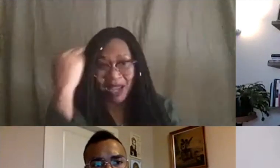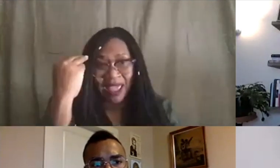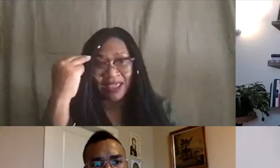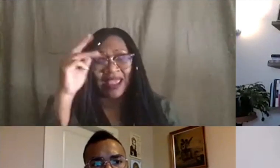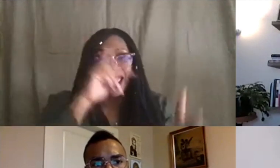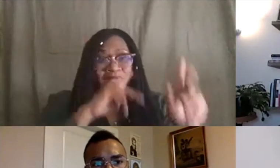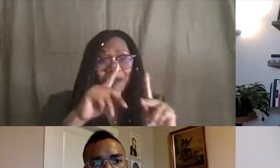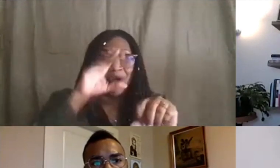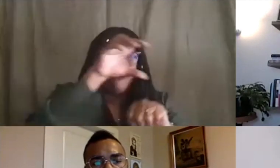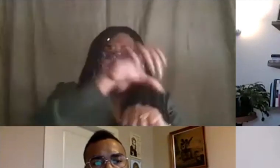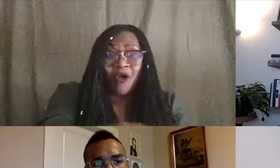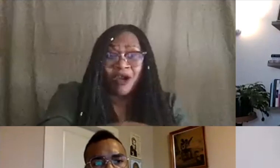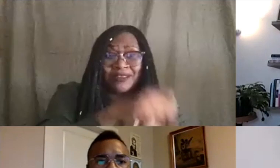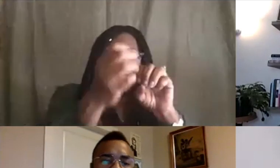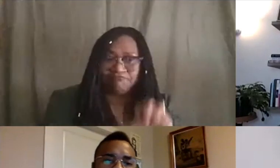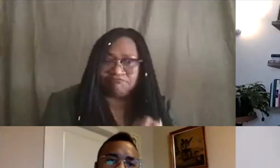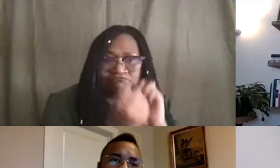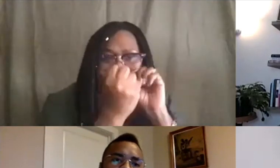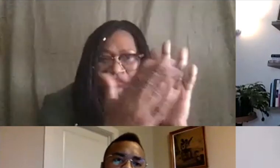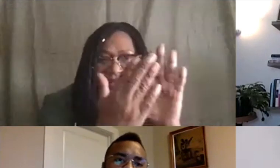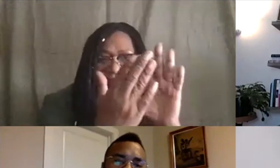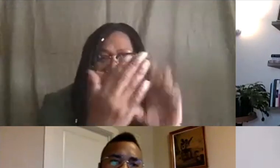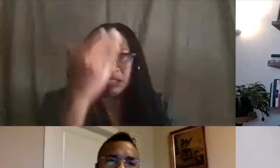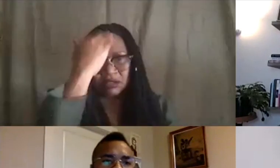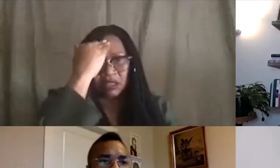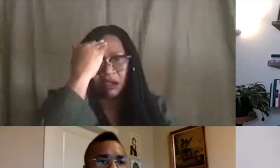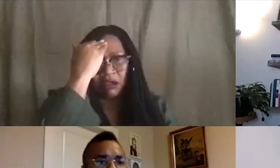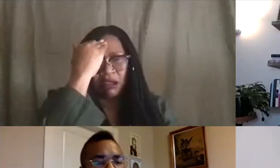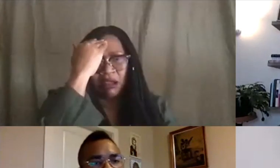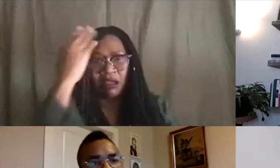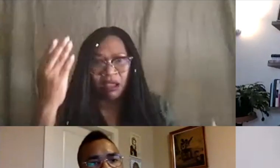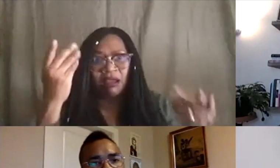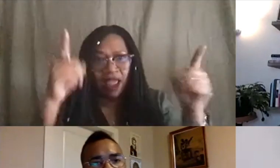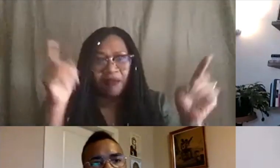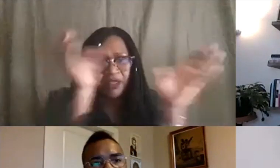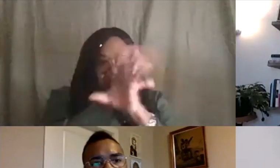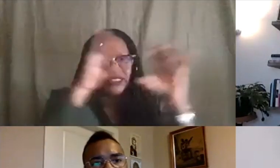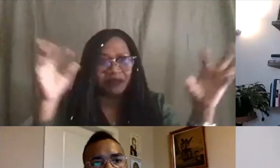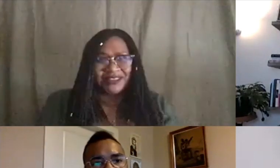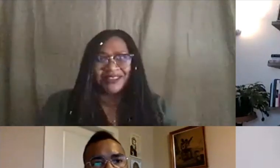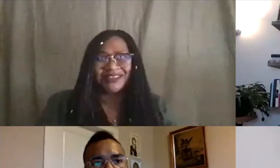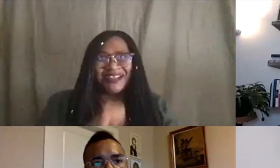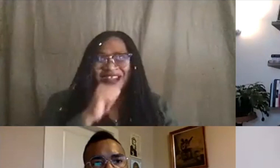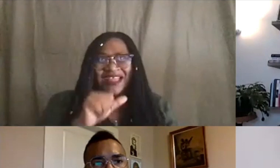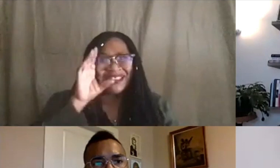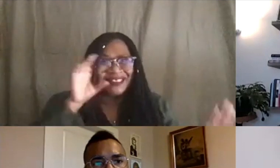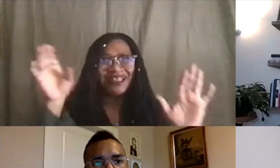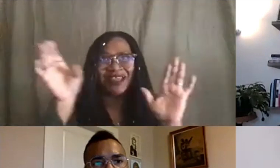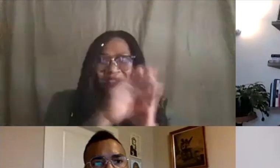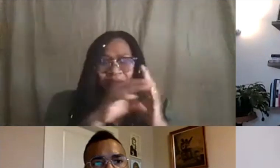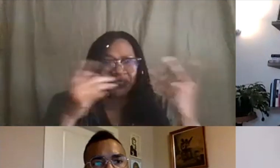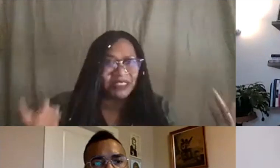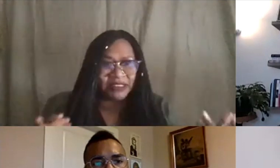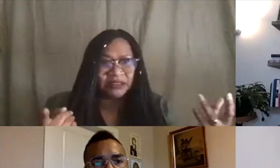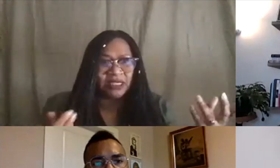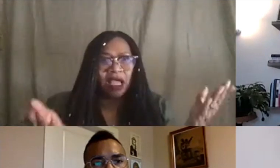to encounter these images. And as LaTanya said in her opening, that they're not just images to re-encounter the violence again and